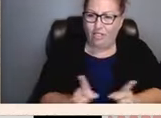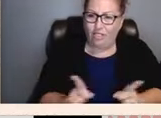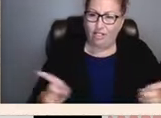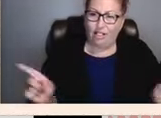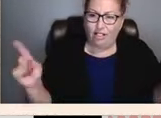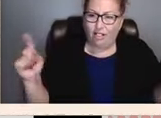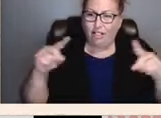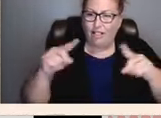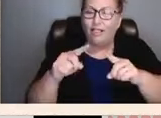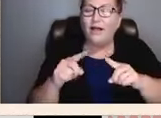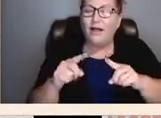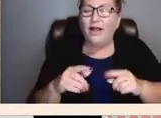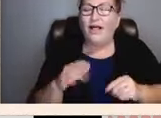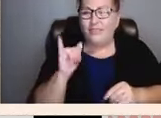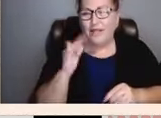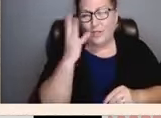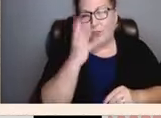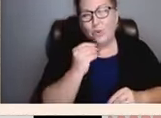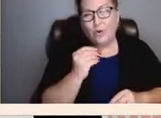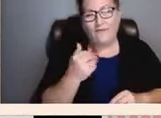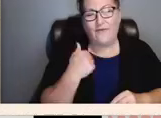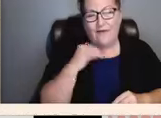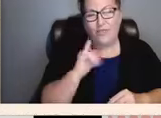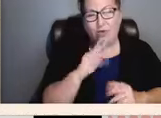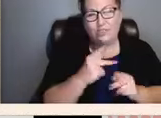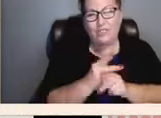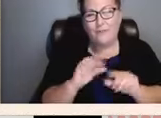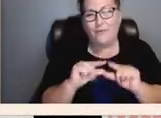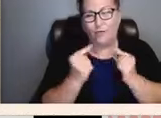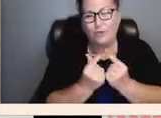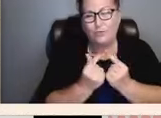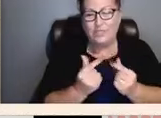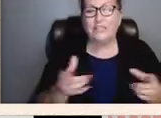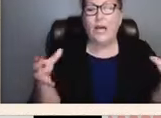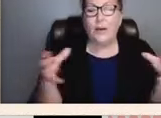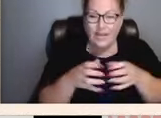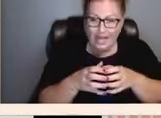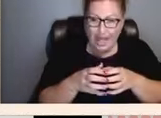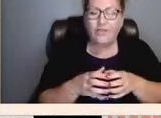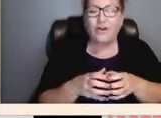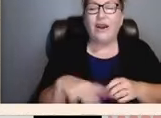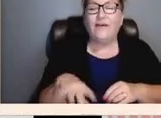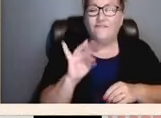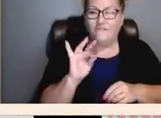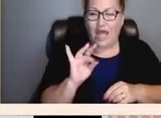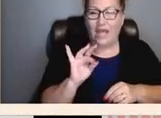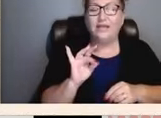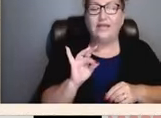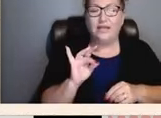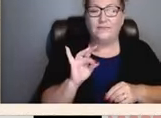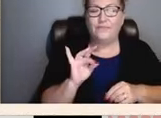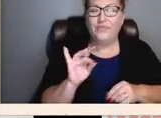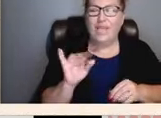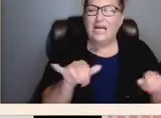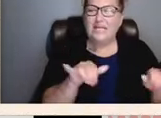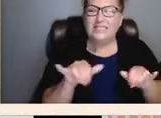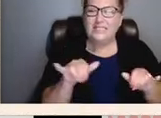of having these type of groups, is coming together and finding a similar path,